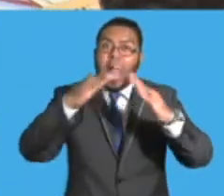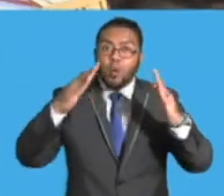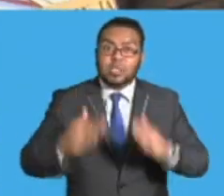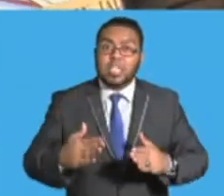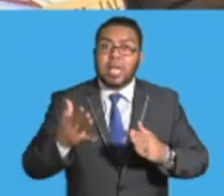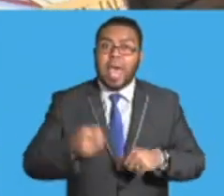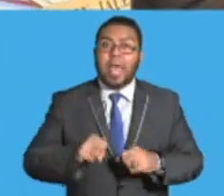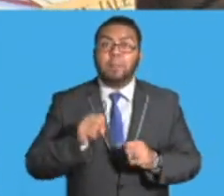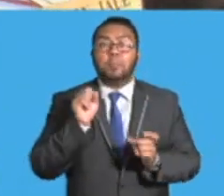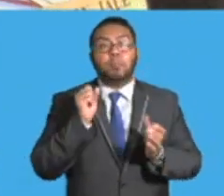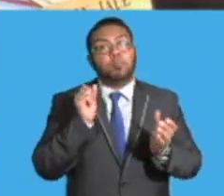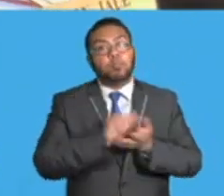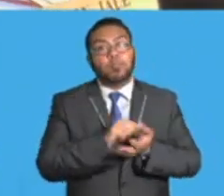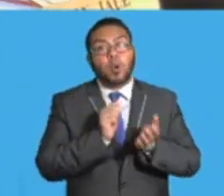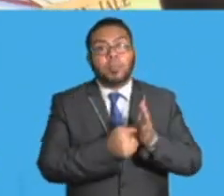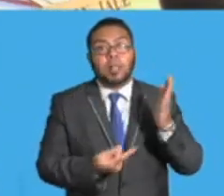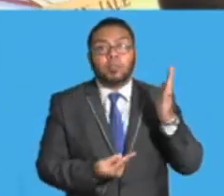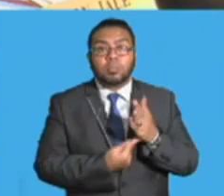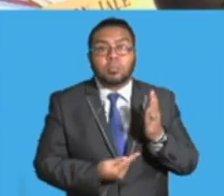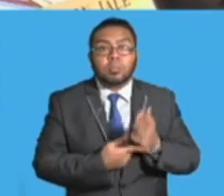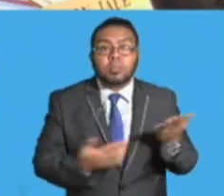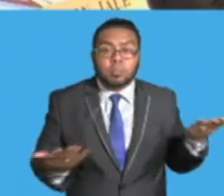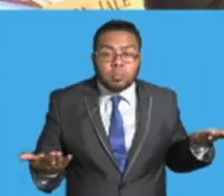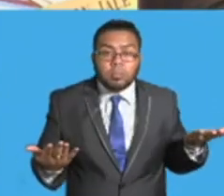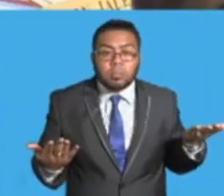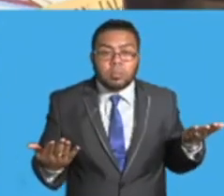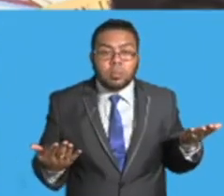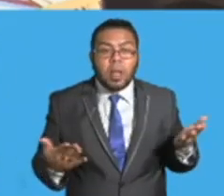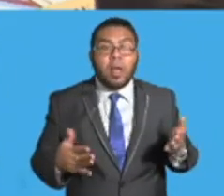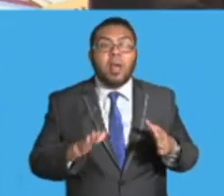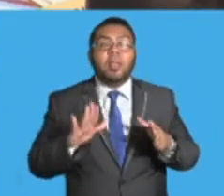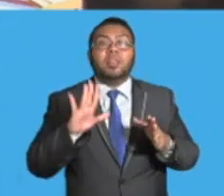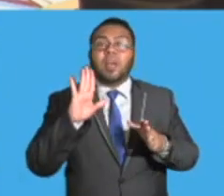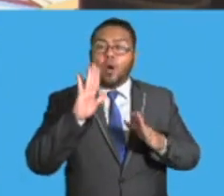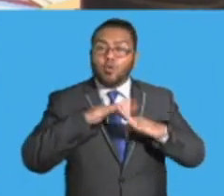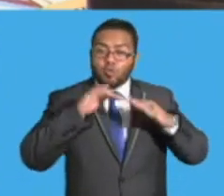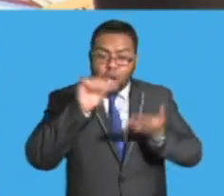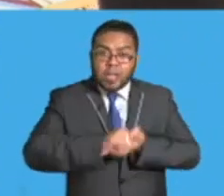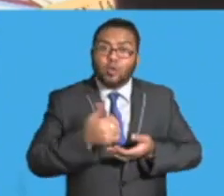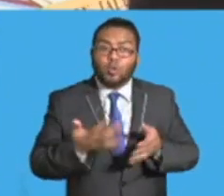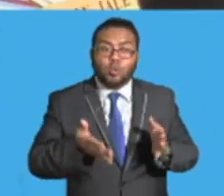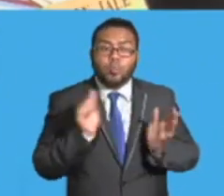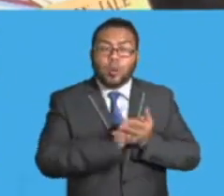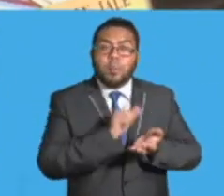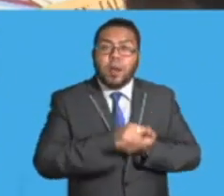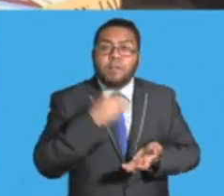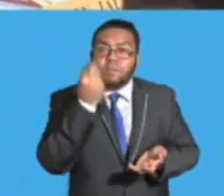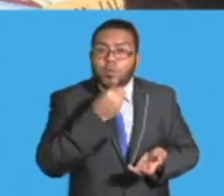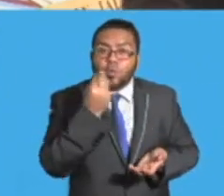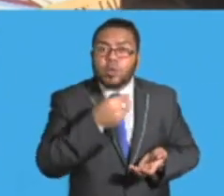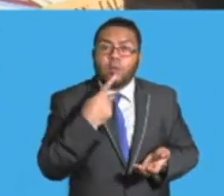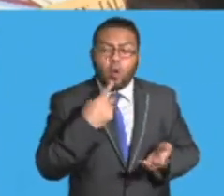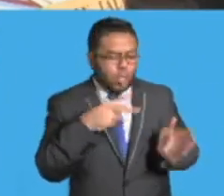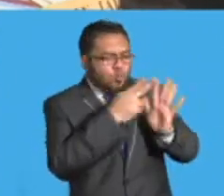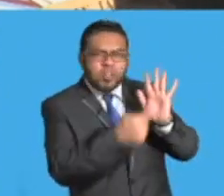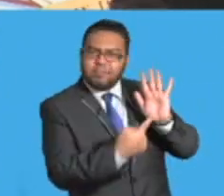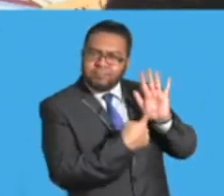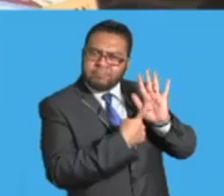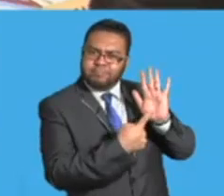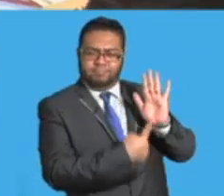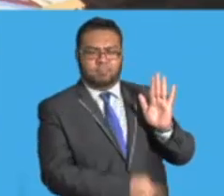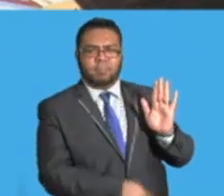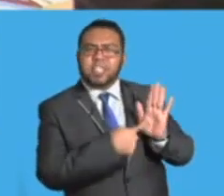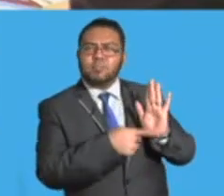sanitation. You read section 36, right of adequate food and water. You read this. This is the book.